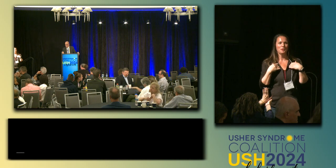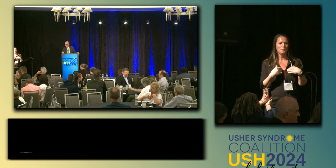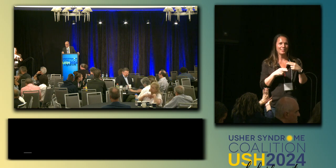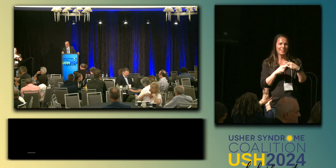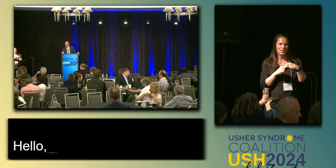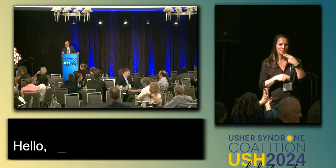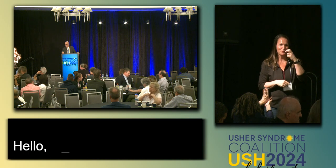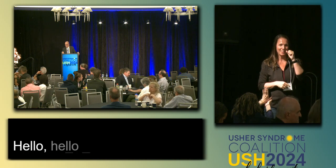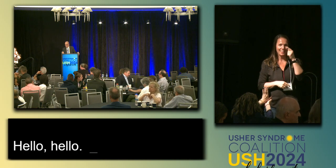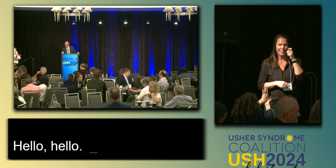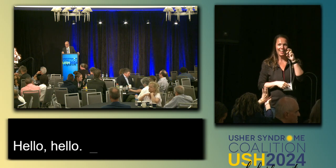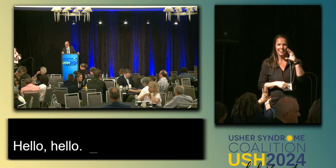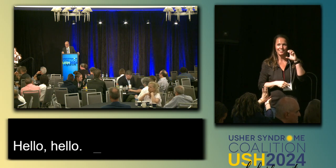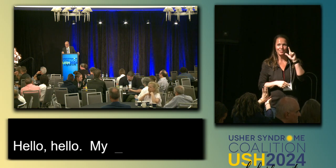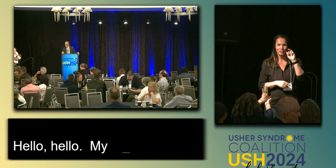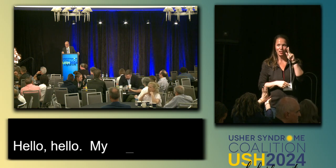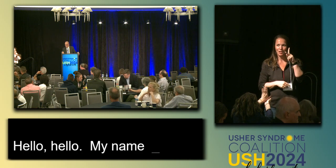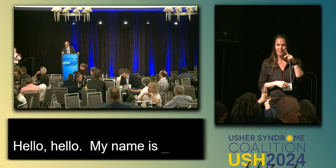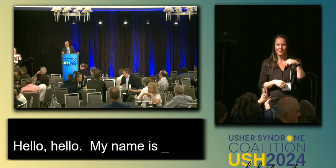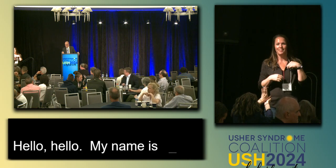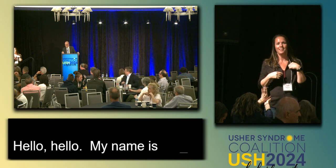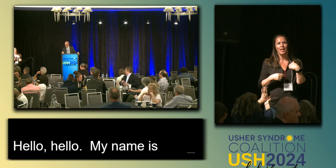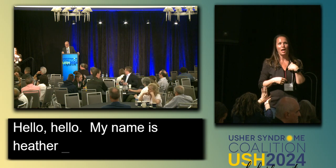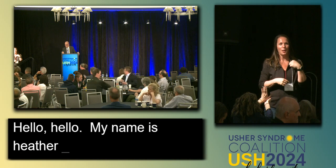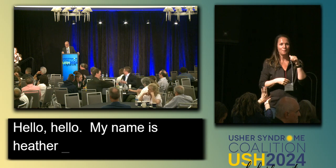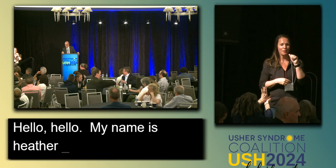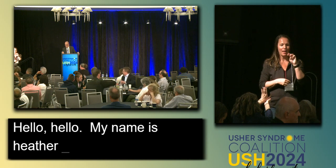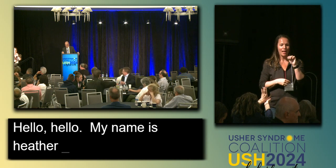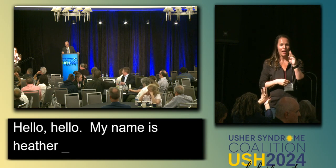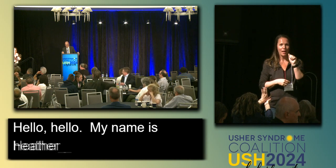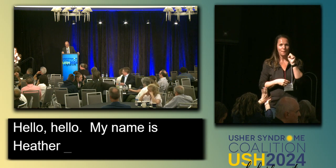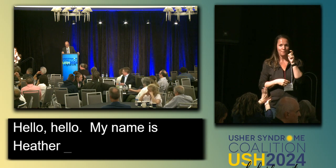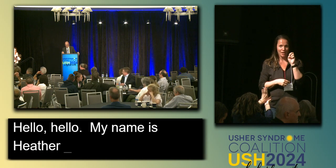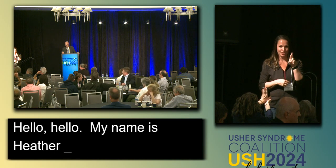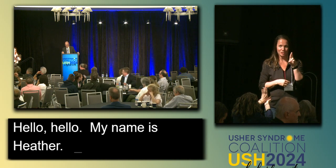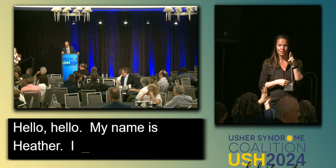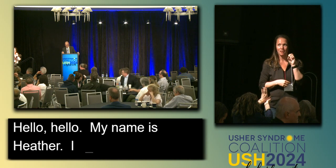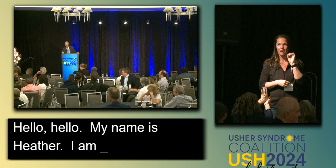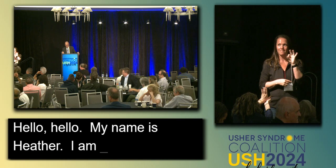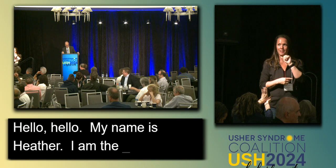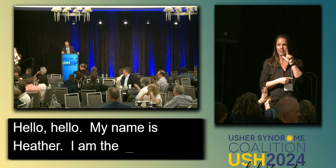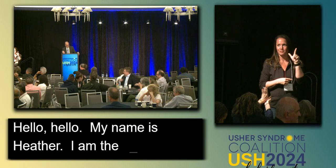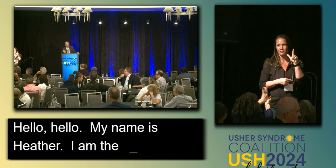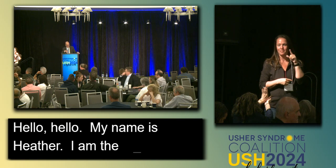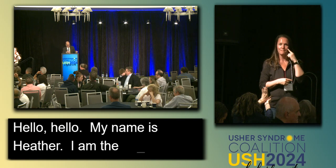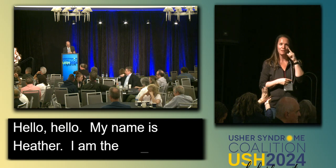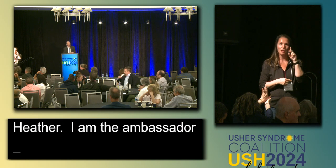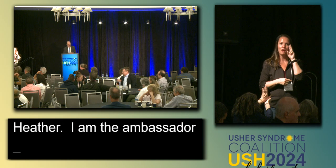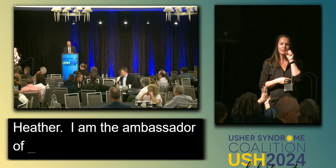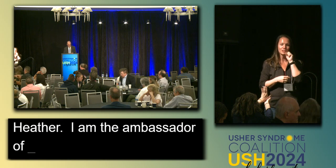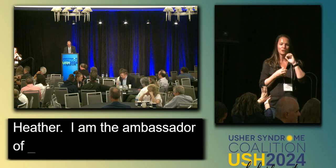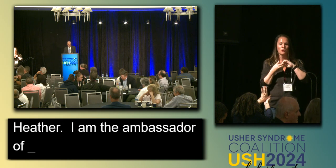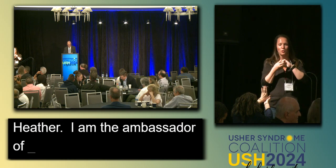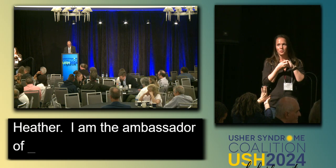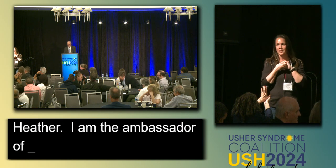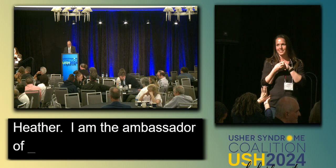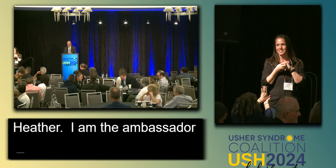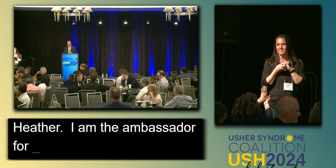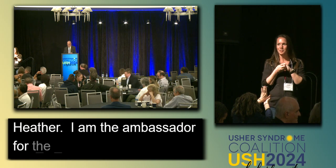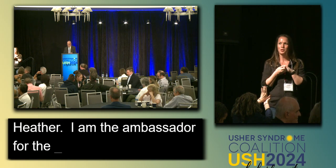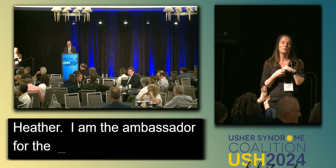Hello, hello. So my name is Heather Clark, and I am the ambassador for